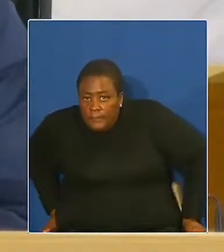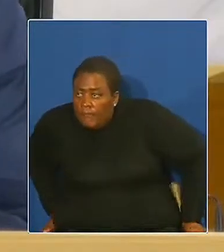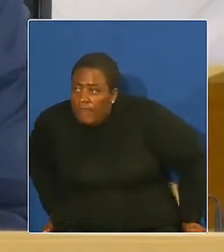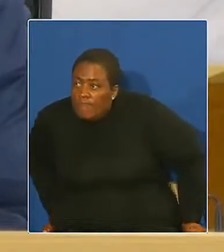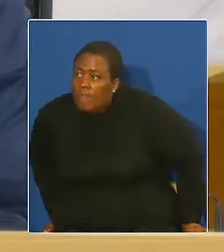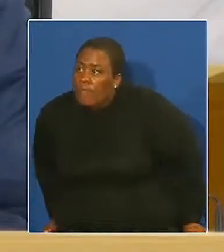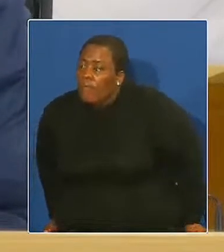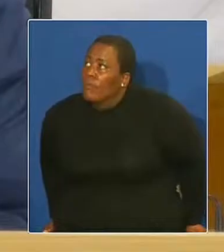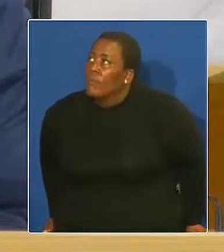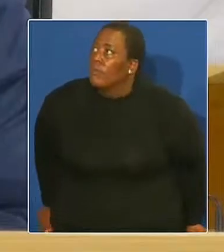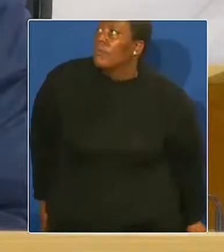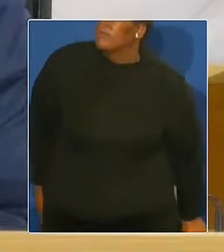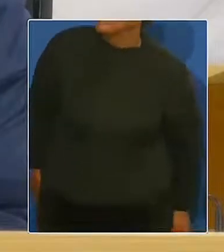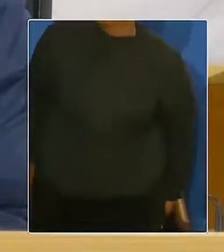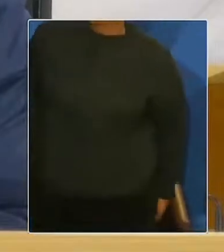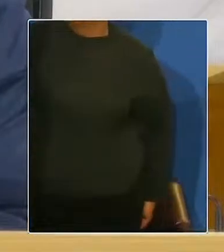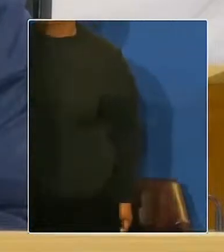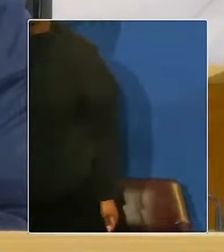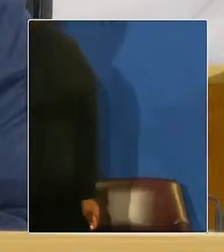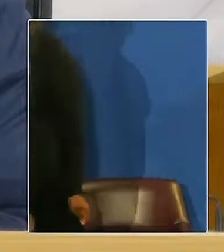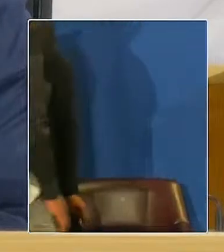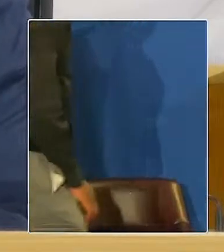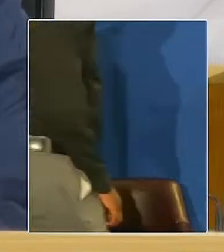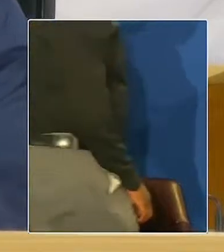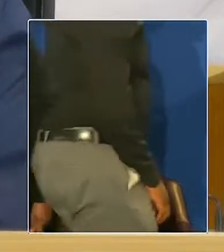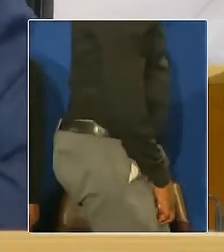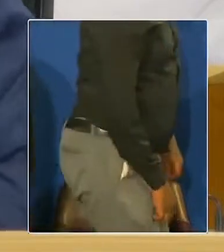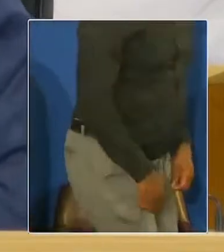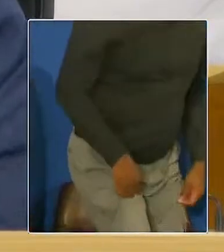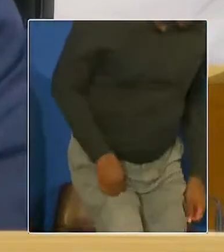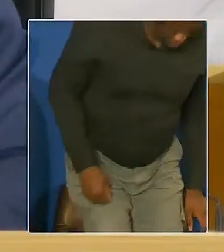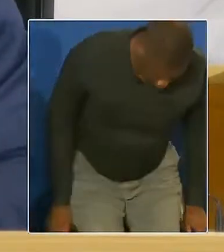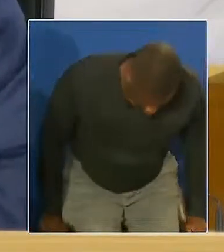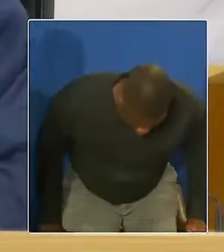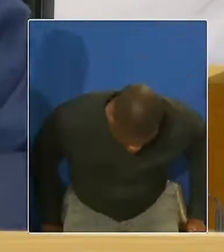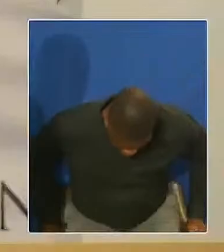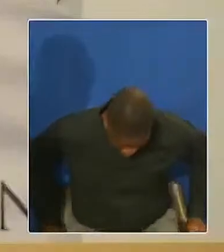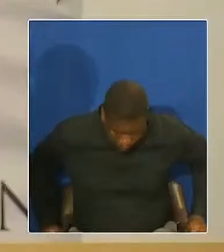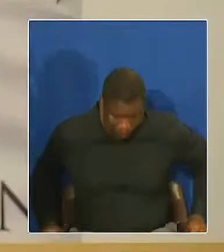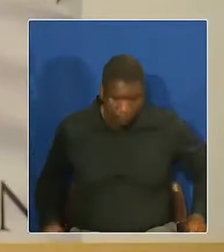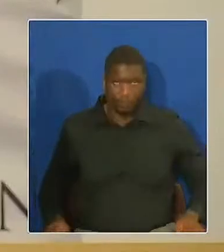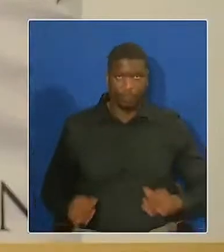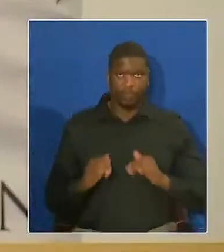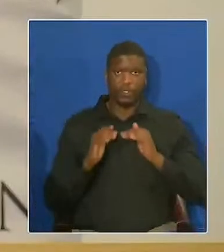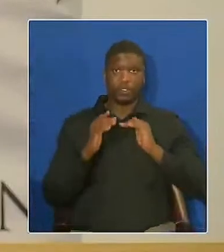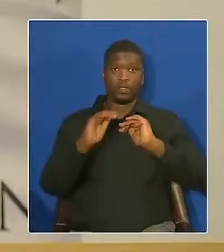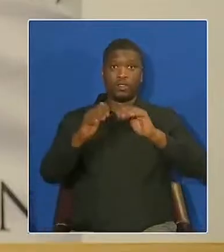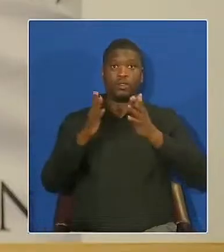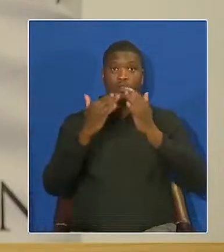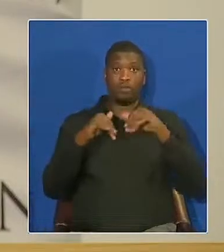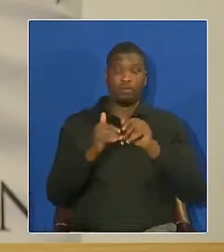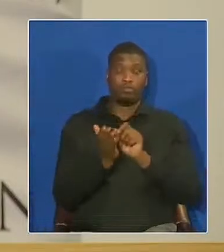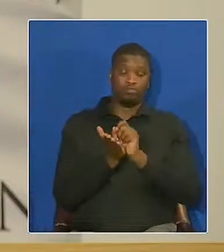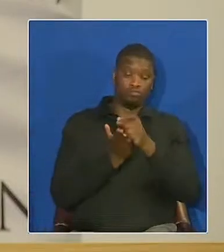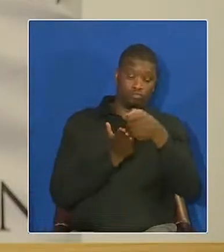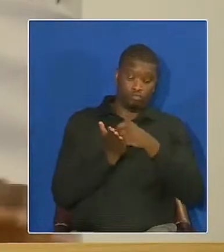And then at the end of those messages, then the